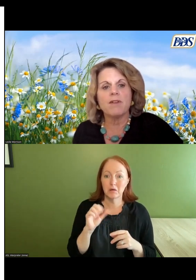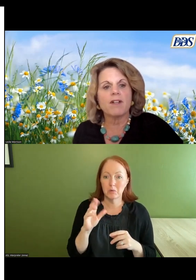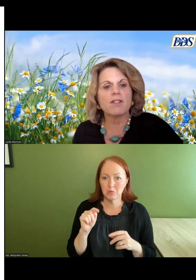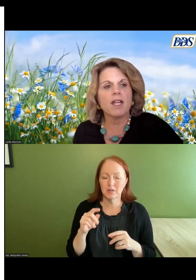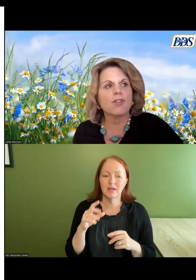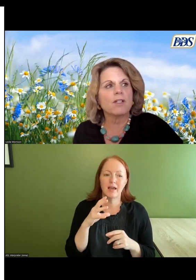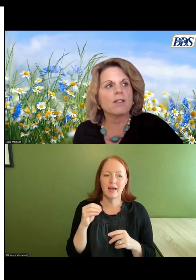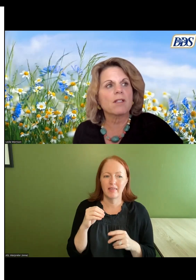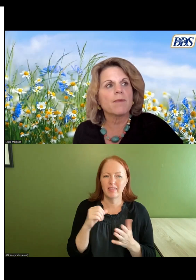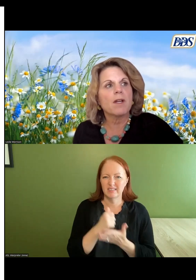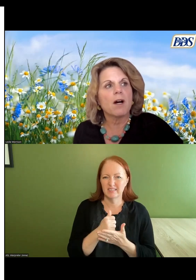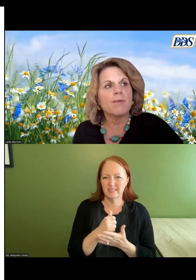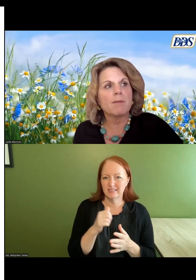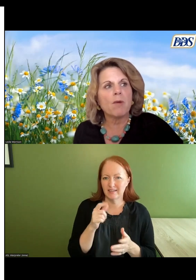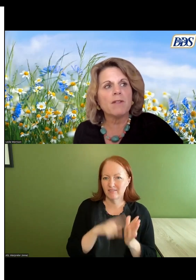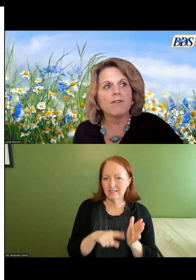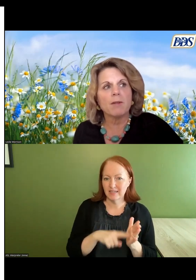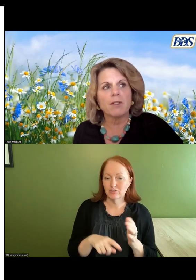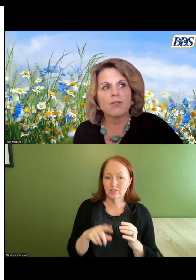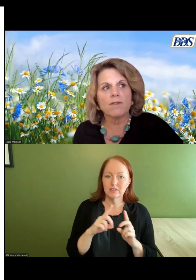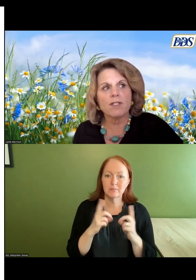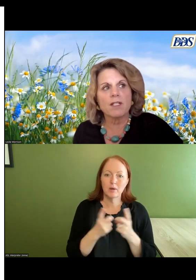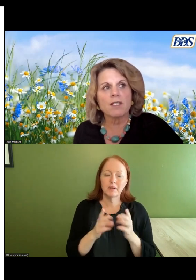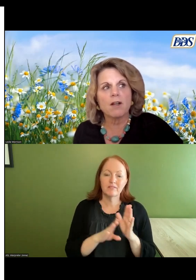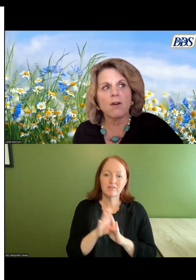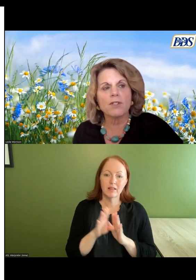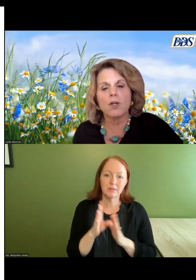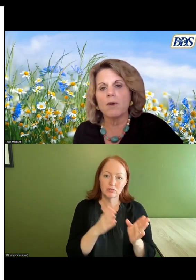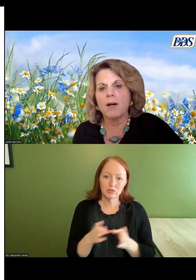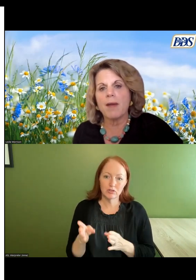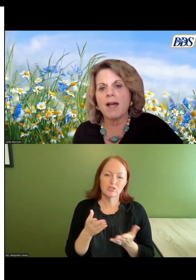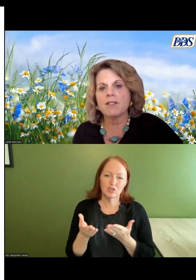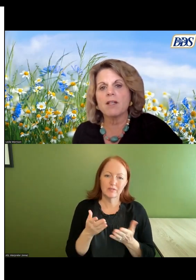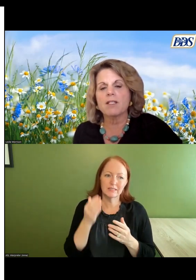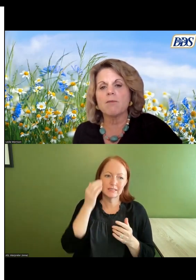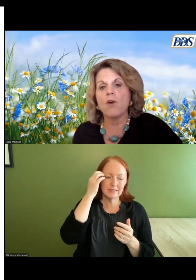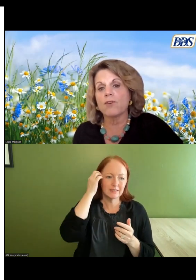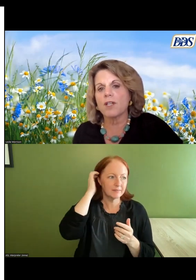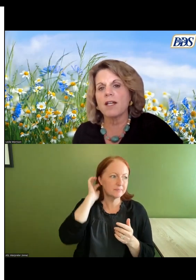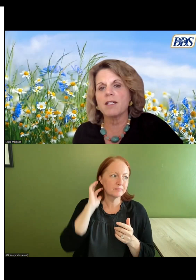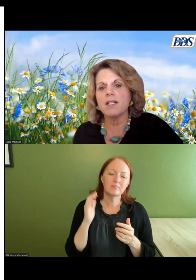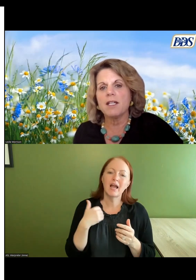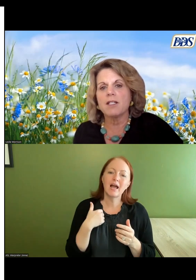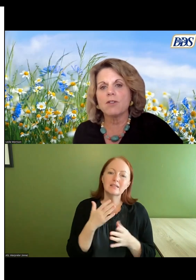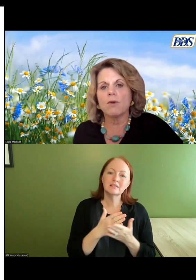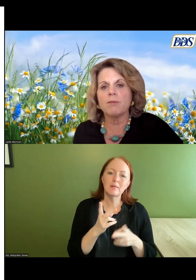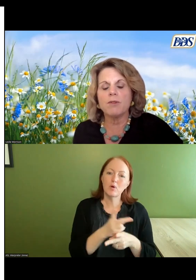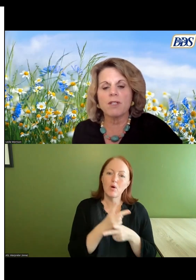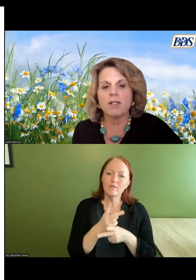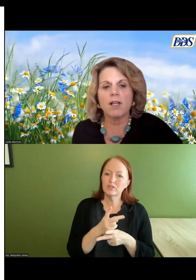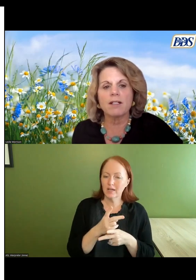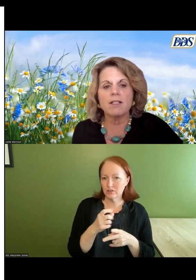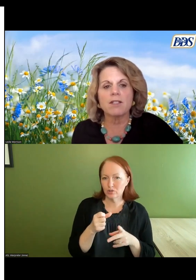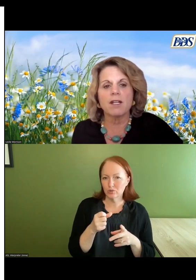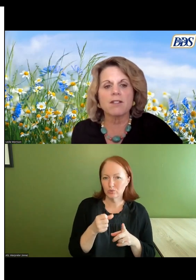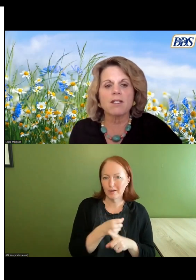in investigations. The Department of Developmental Services also has some oversight into abuse